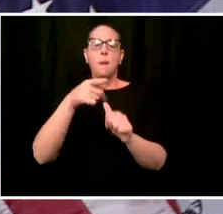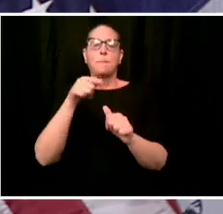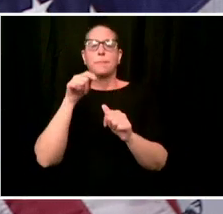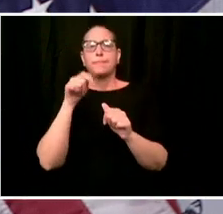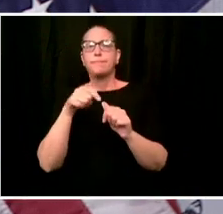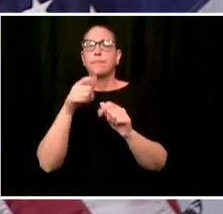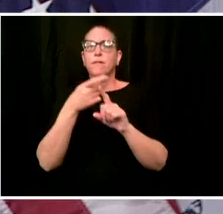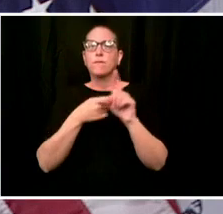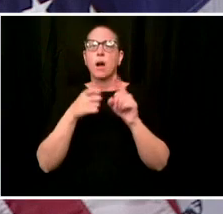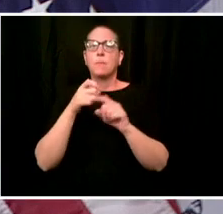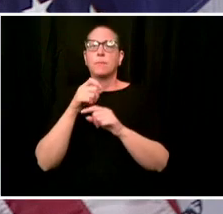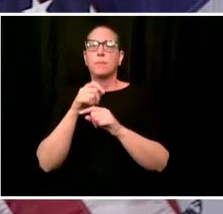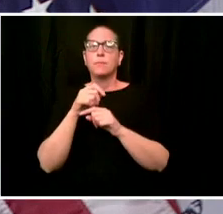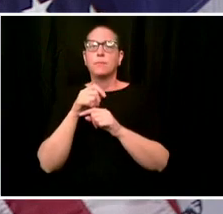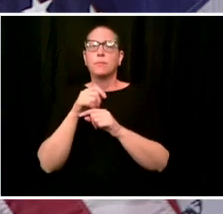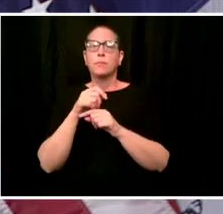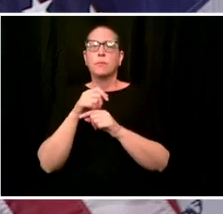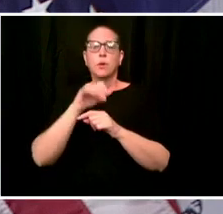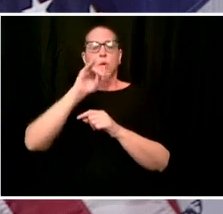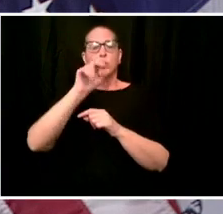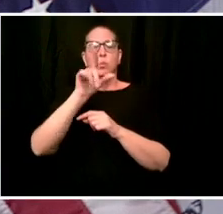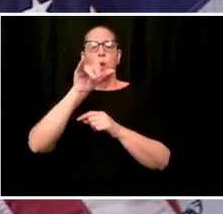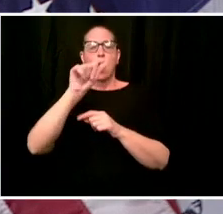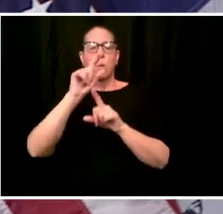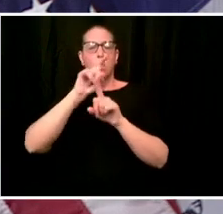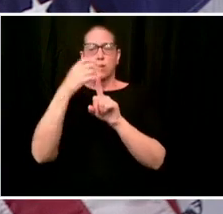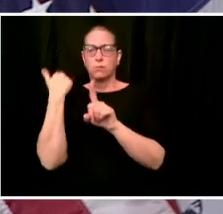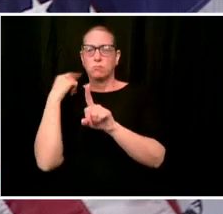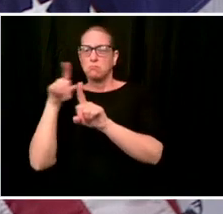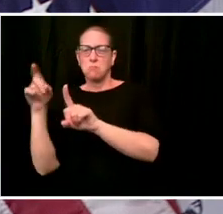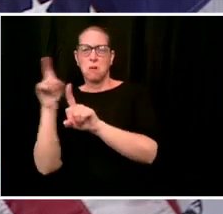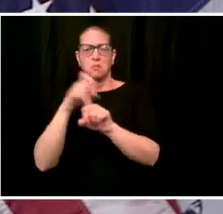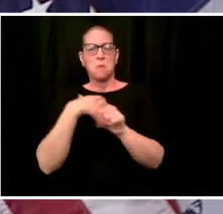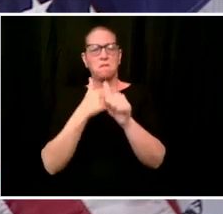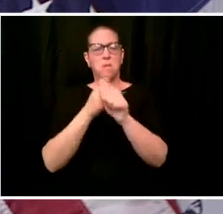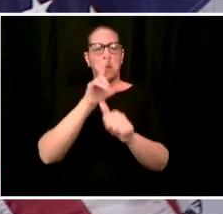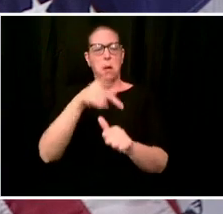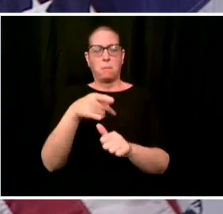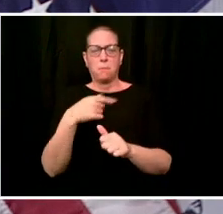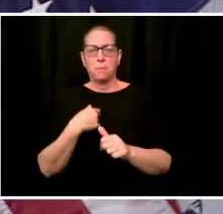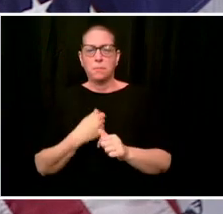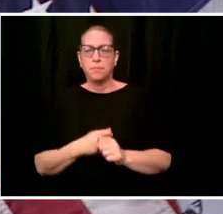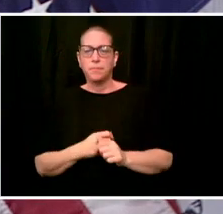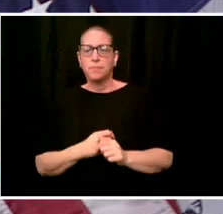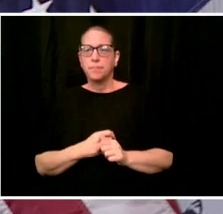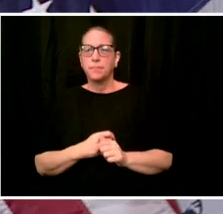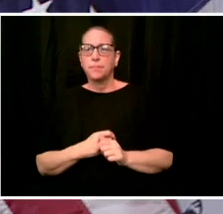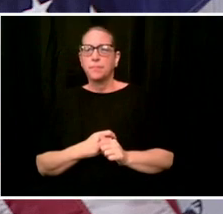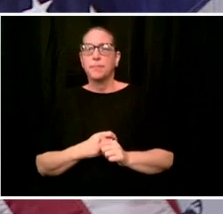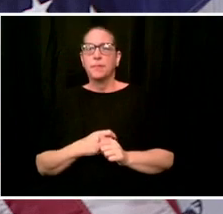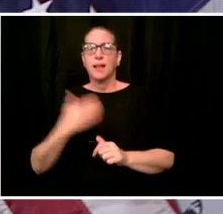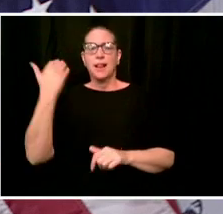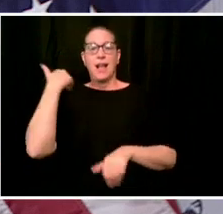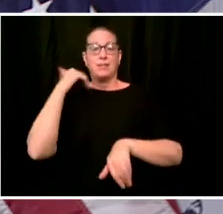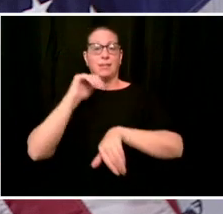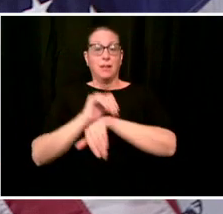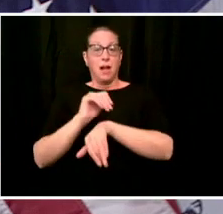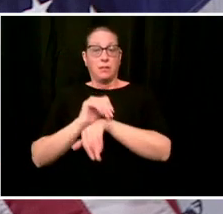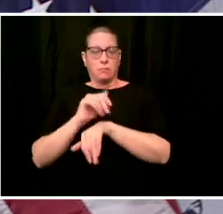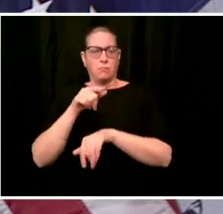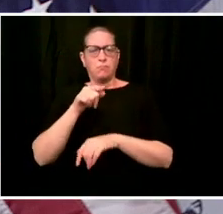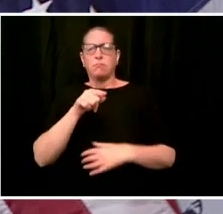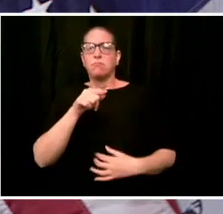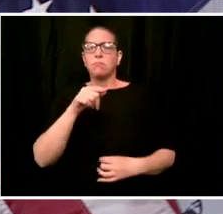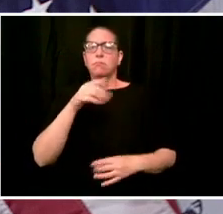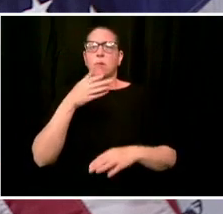after we crossed this terrible mark last night of over 20,000 New Yorkers having